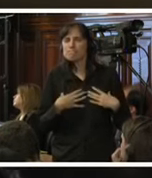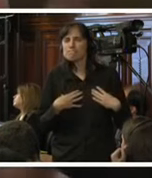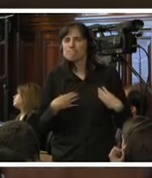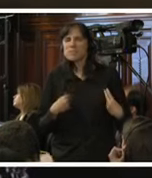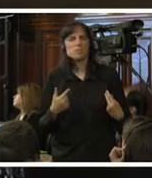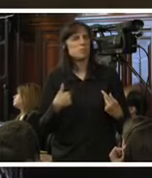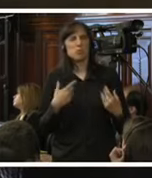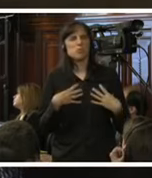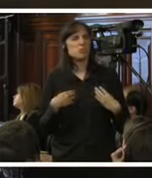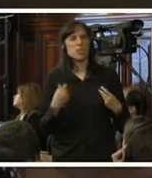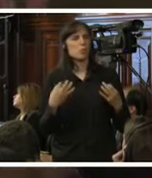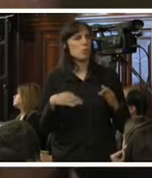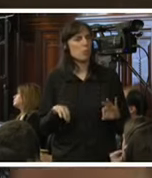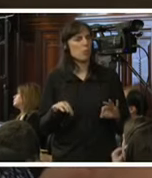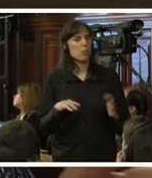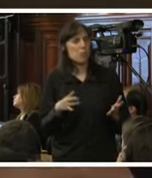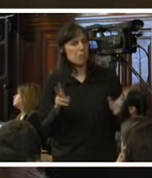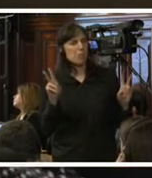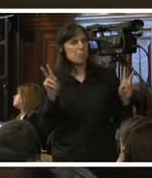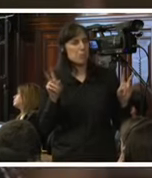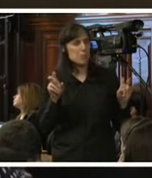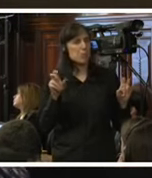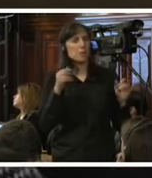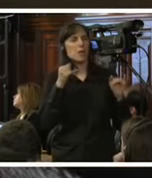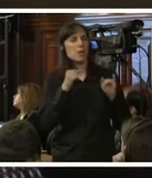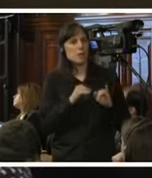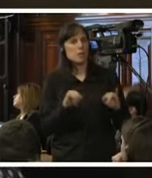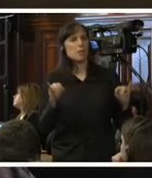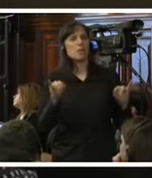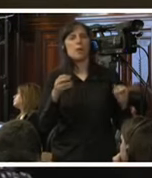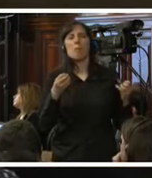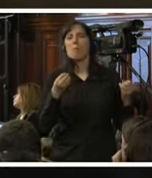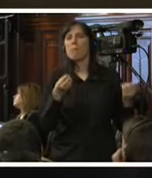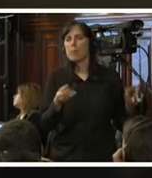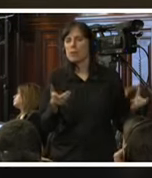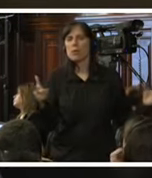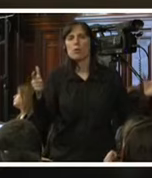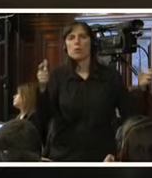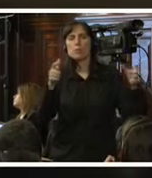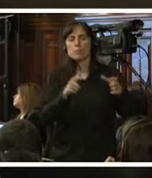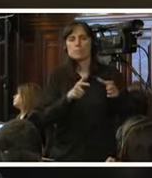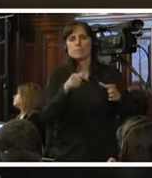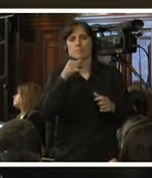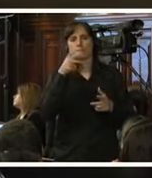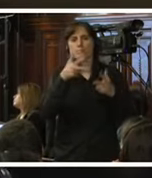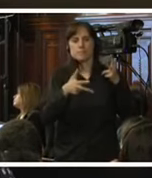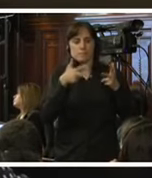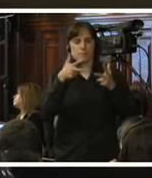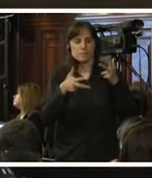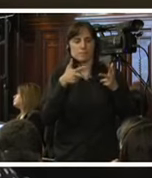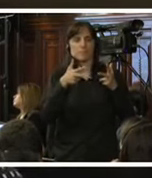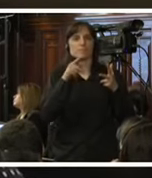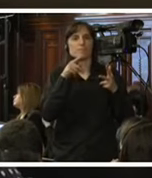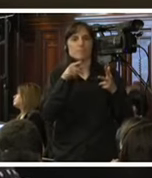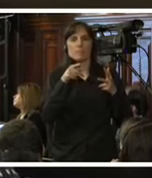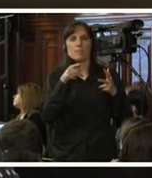Because Commissioner Orescu has mentioned the standards which have been set in the Inter-American